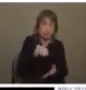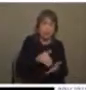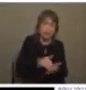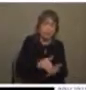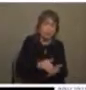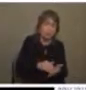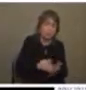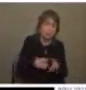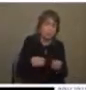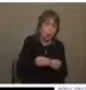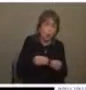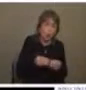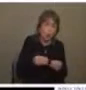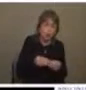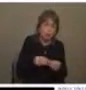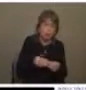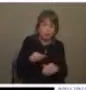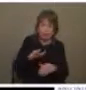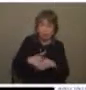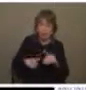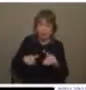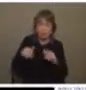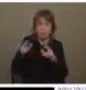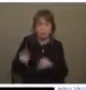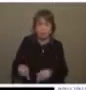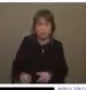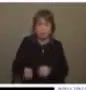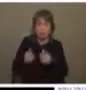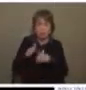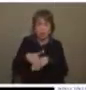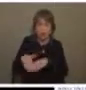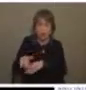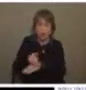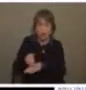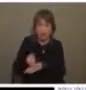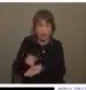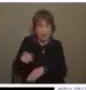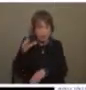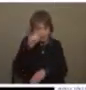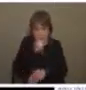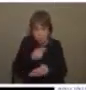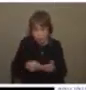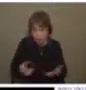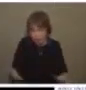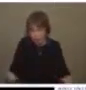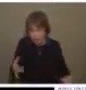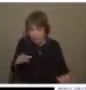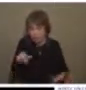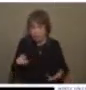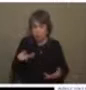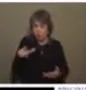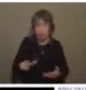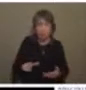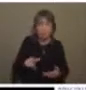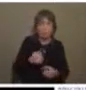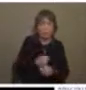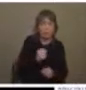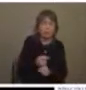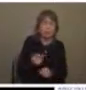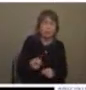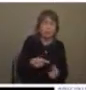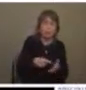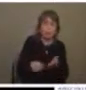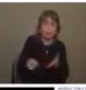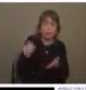of 16 and 65 compared to the average Puerto Rican on the island. And guess what, my friends? Lowering the wages on the island and decreasing